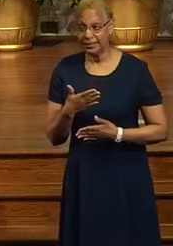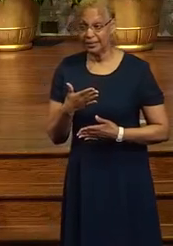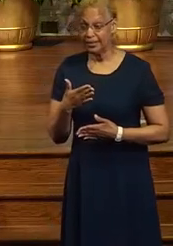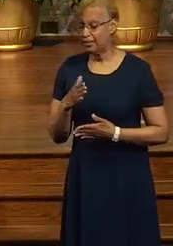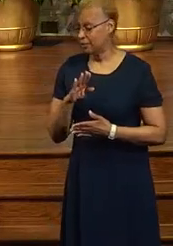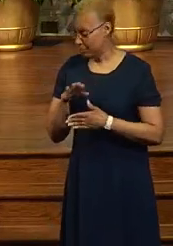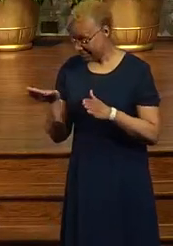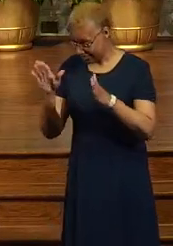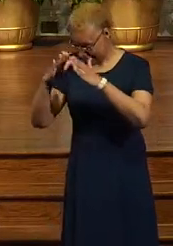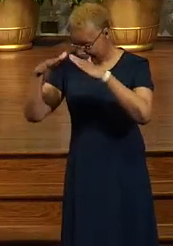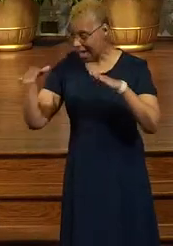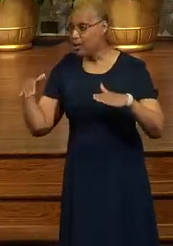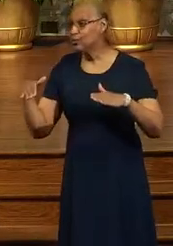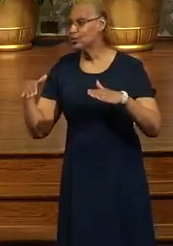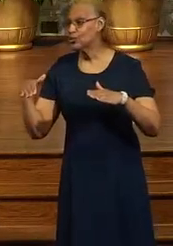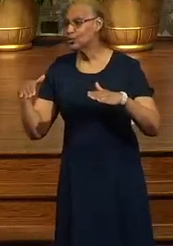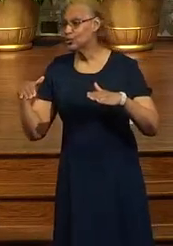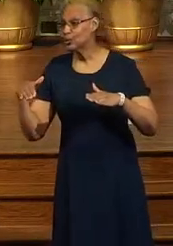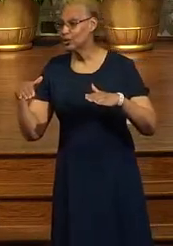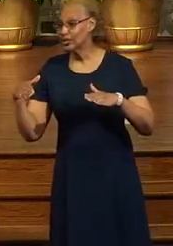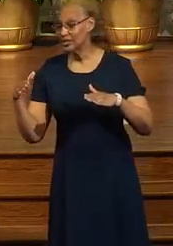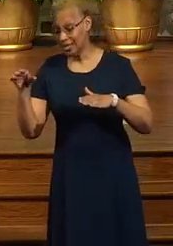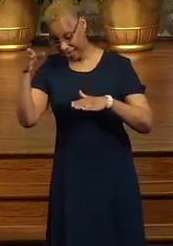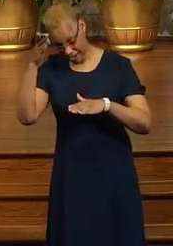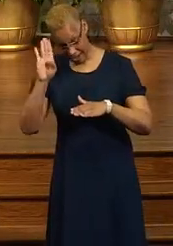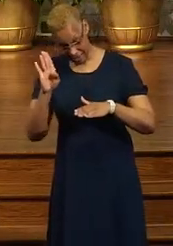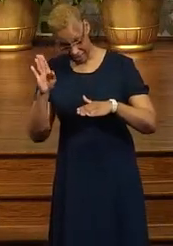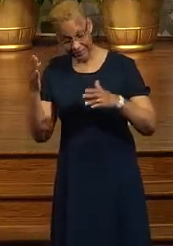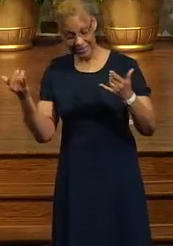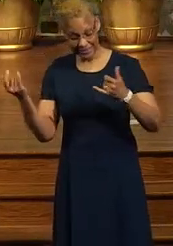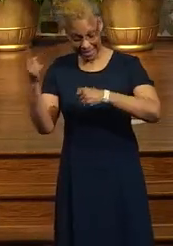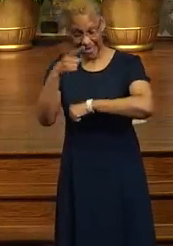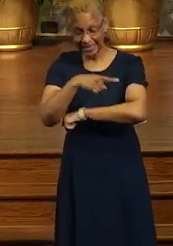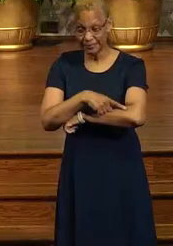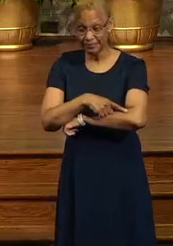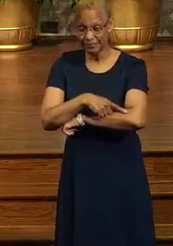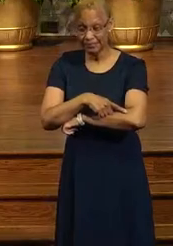in the house on today.